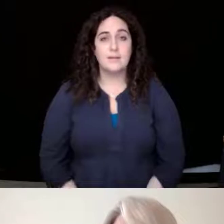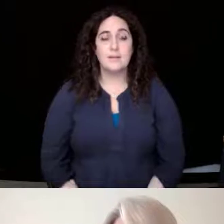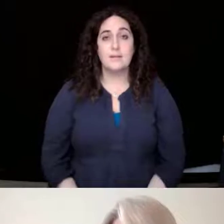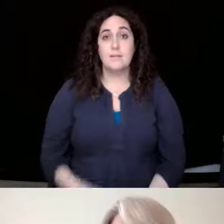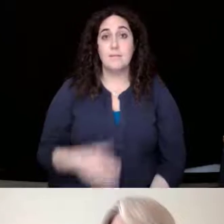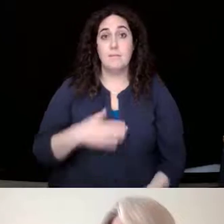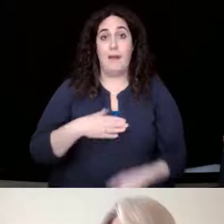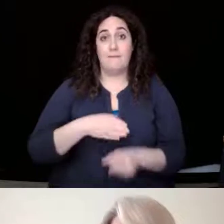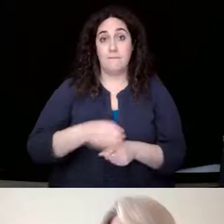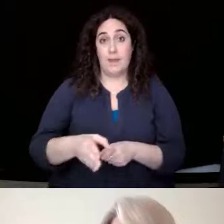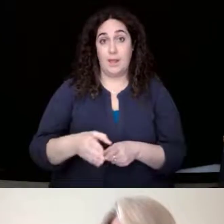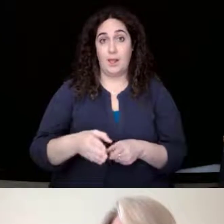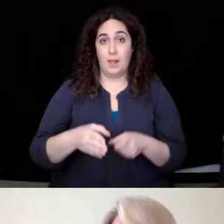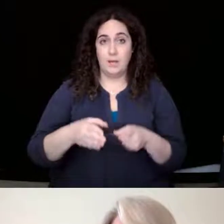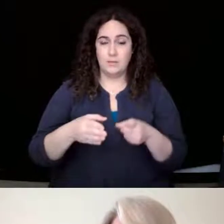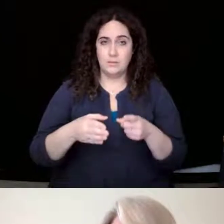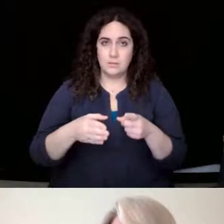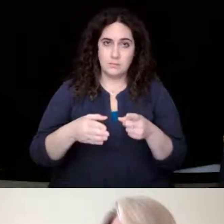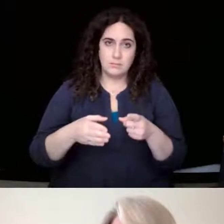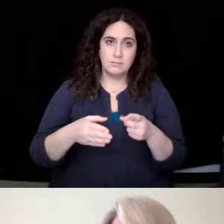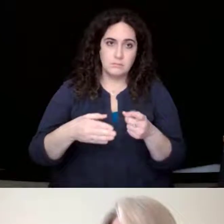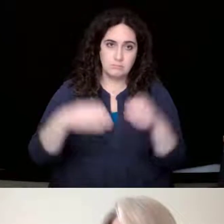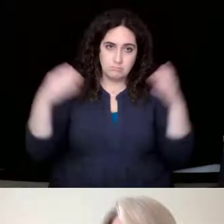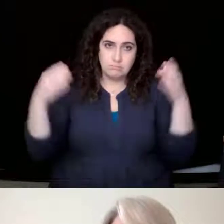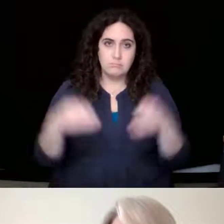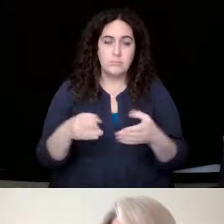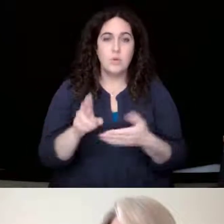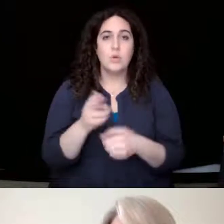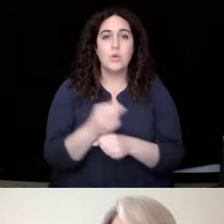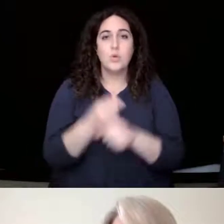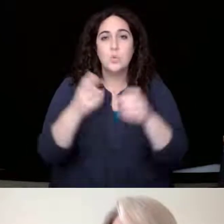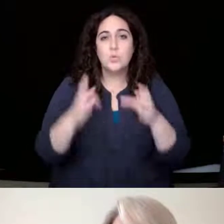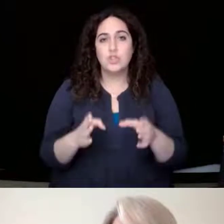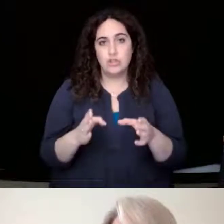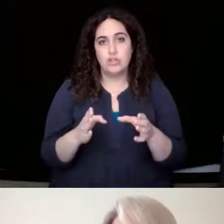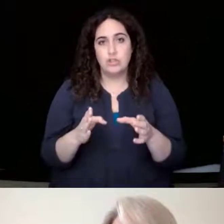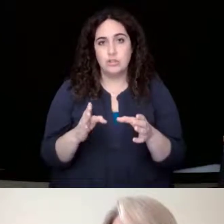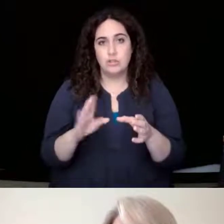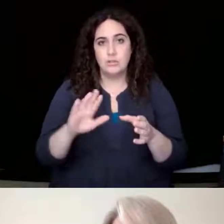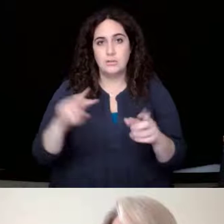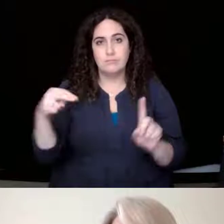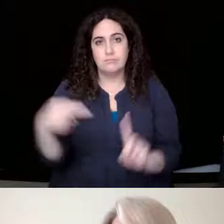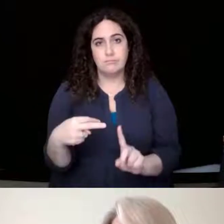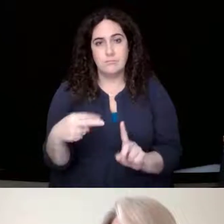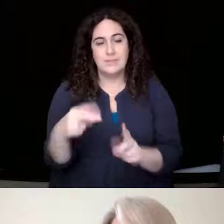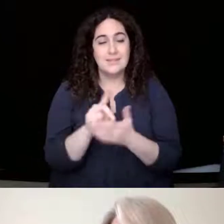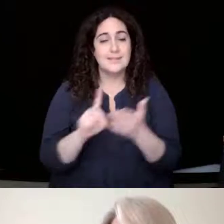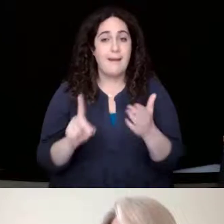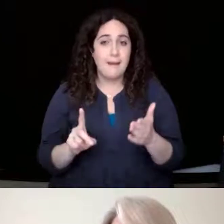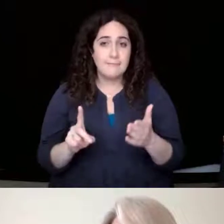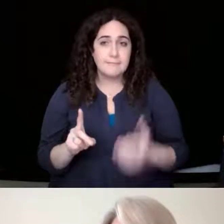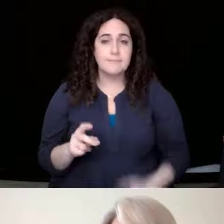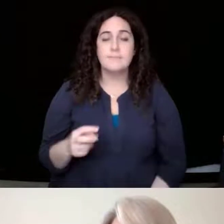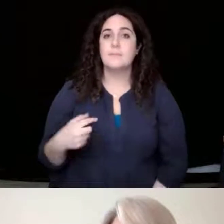design. So whenever we talk about creating systems or services for users,